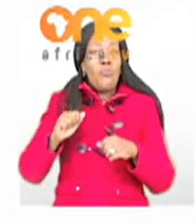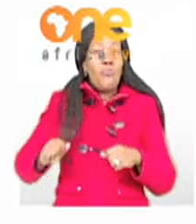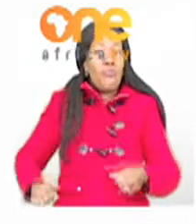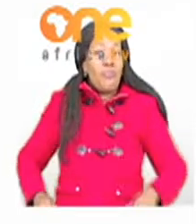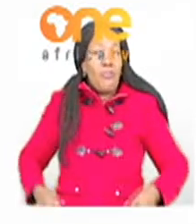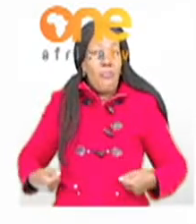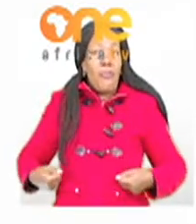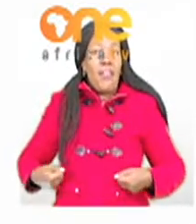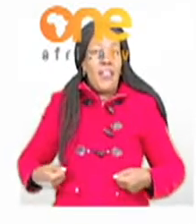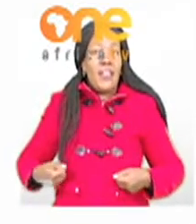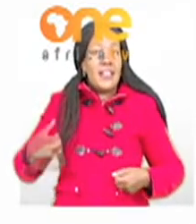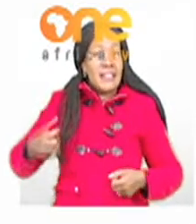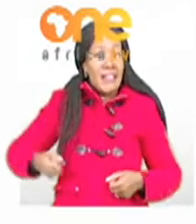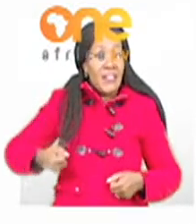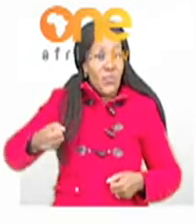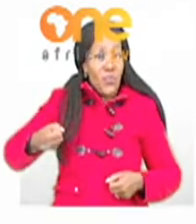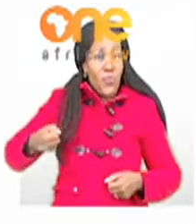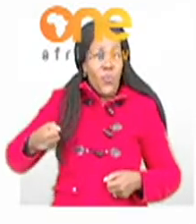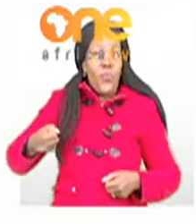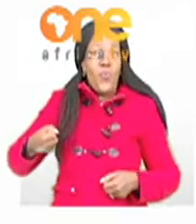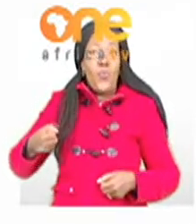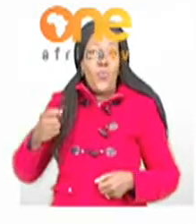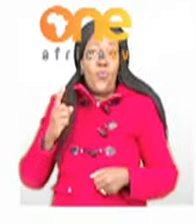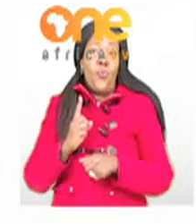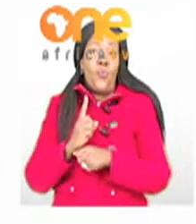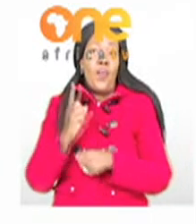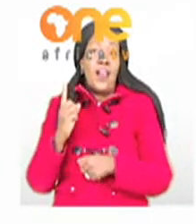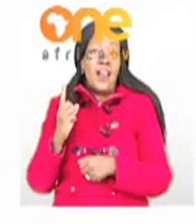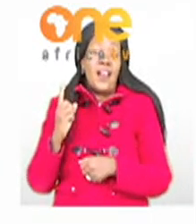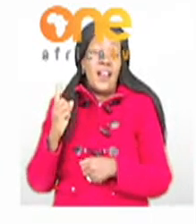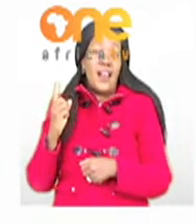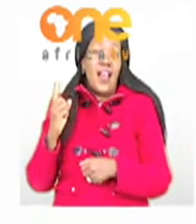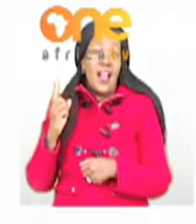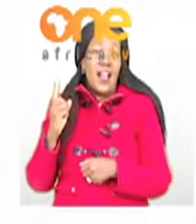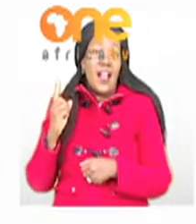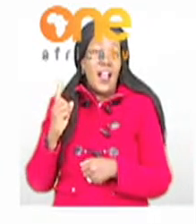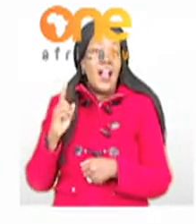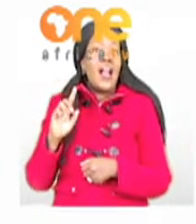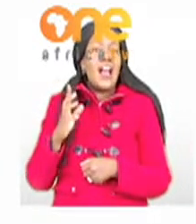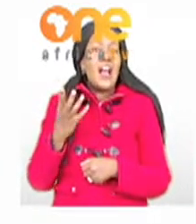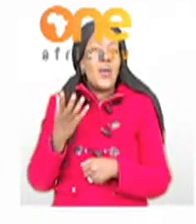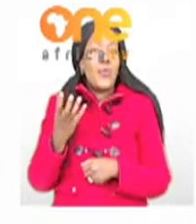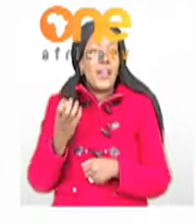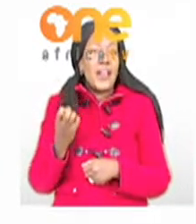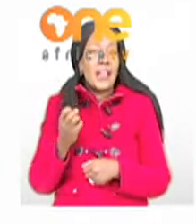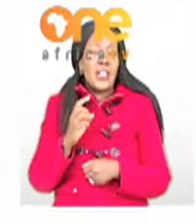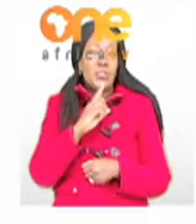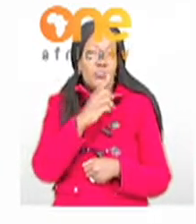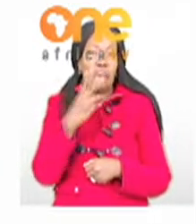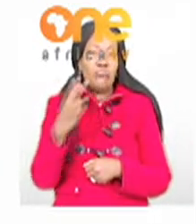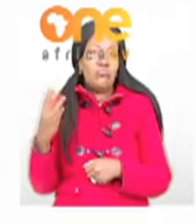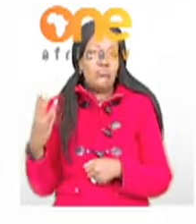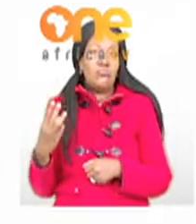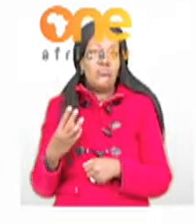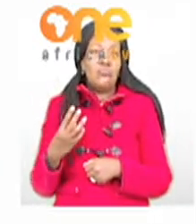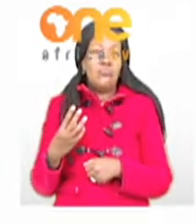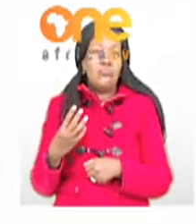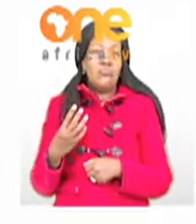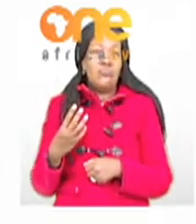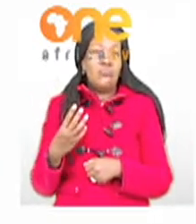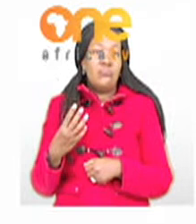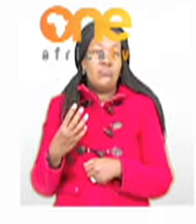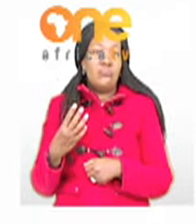carrying one bucket. Now we need to count. Let's go back to